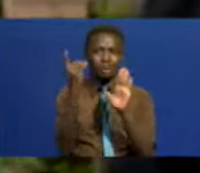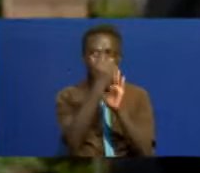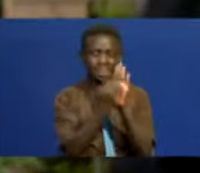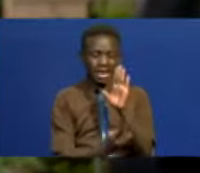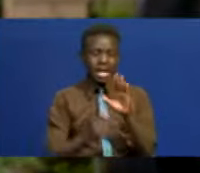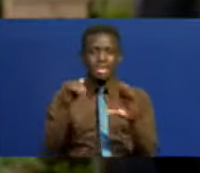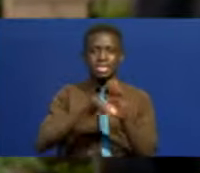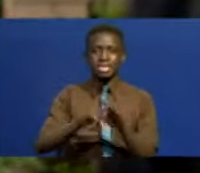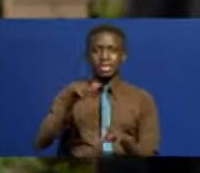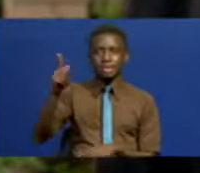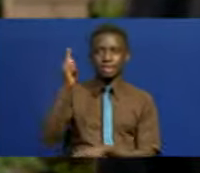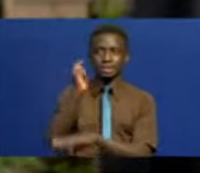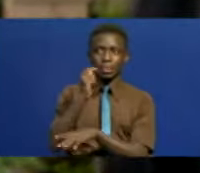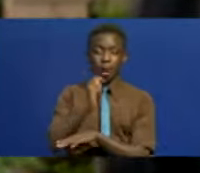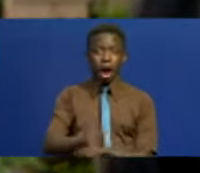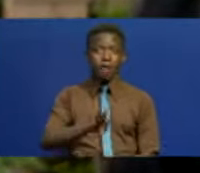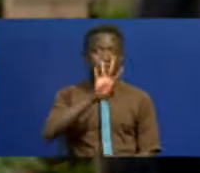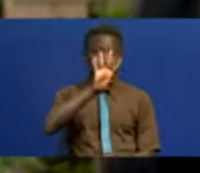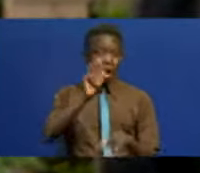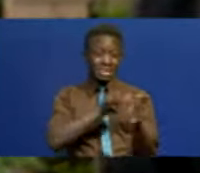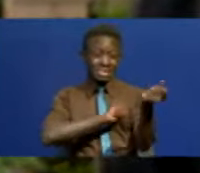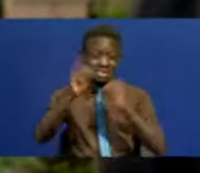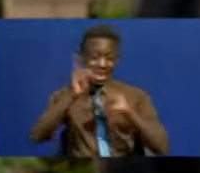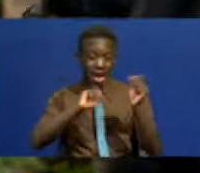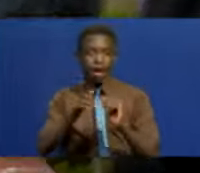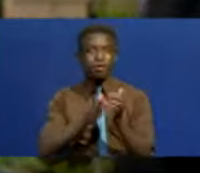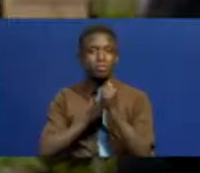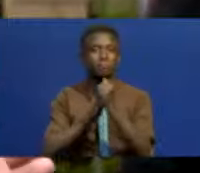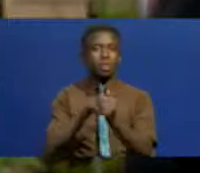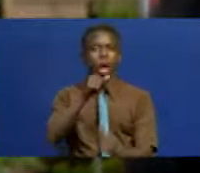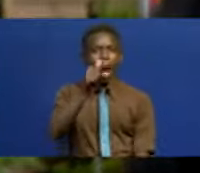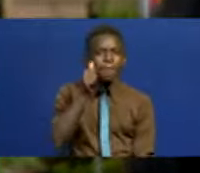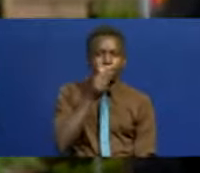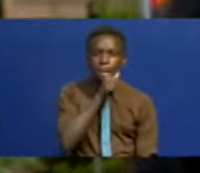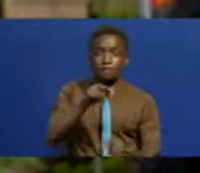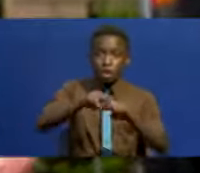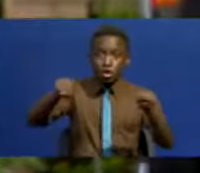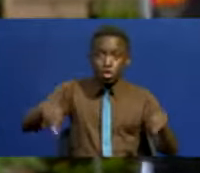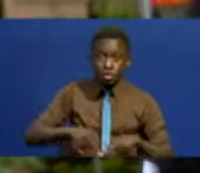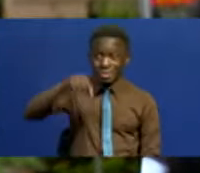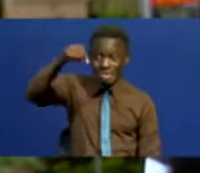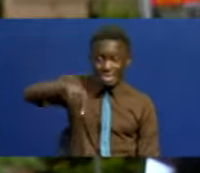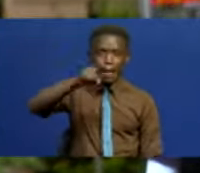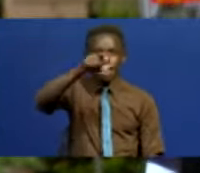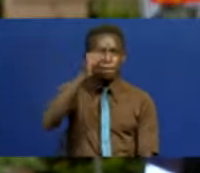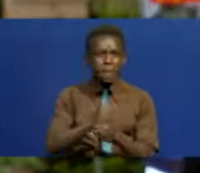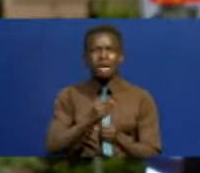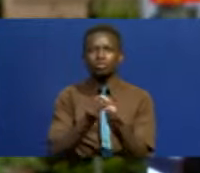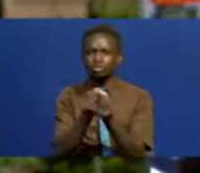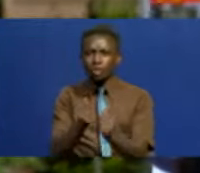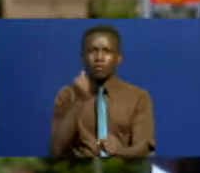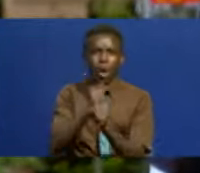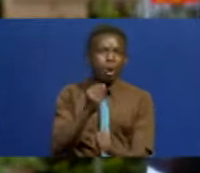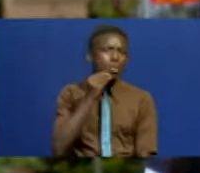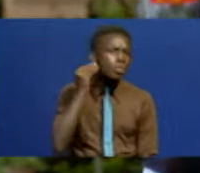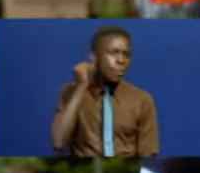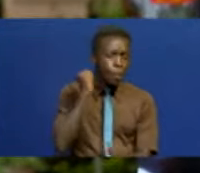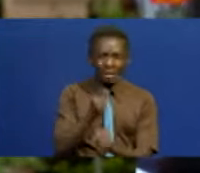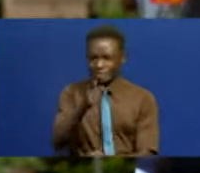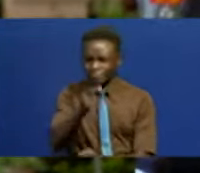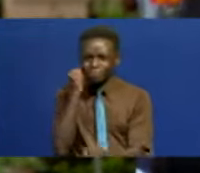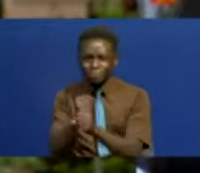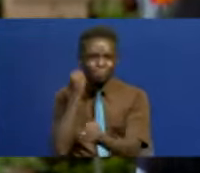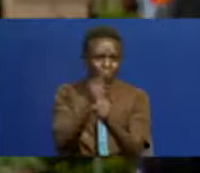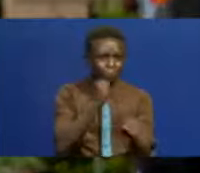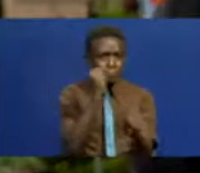Four stars will lead you to a secret room, where also over there you have to perform tasks. And those tasks are also